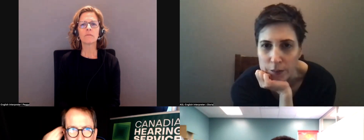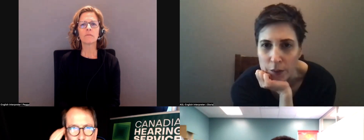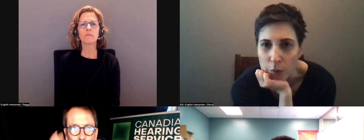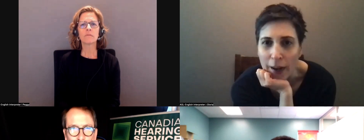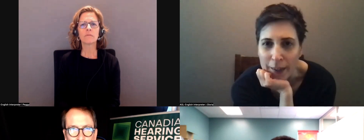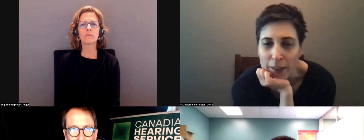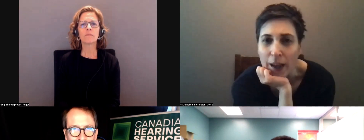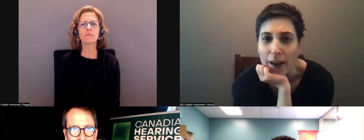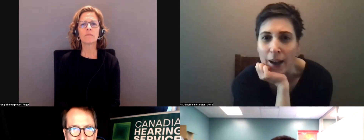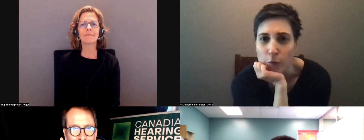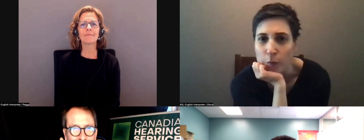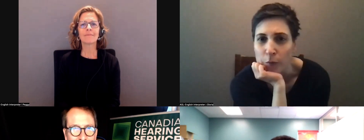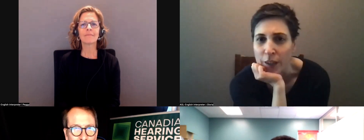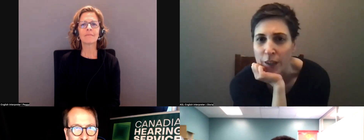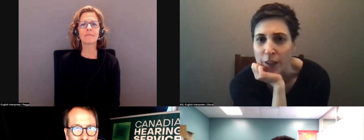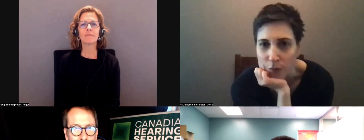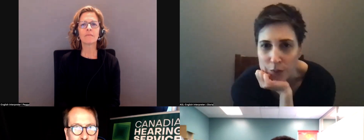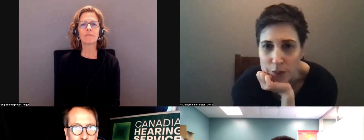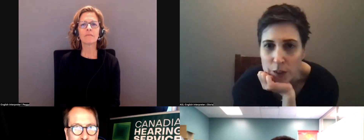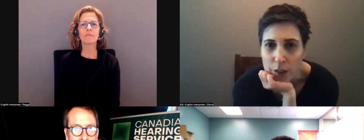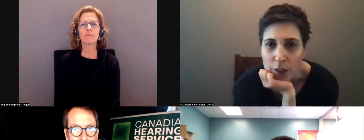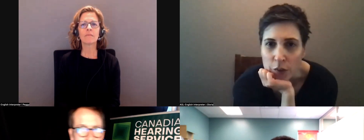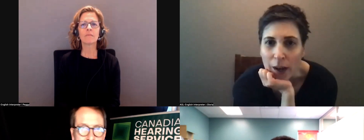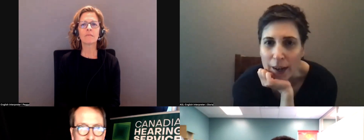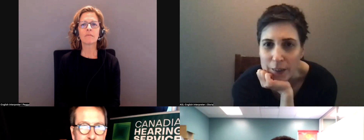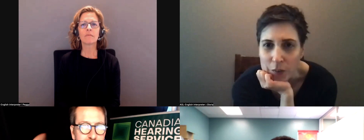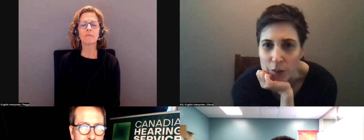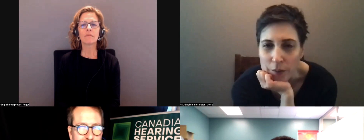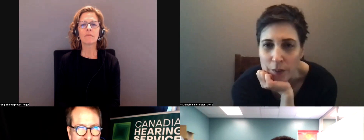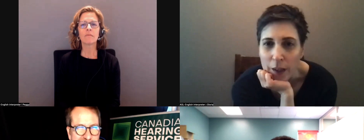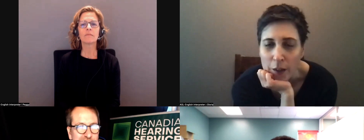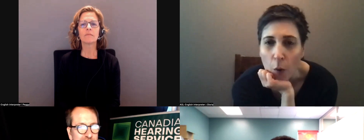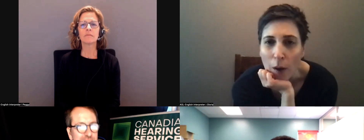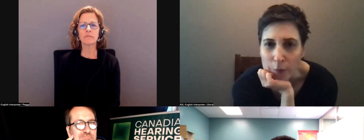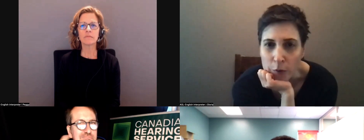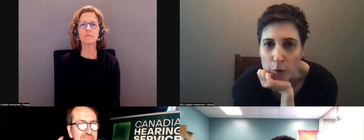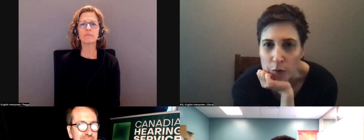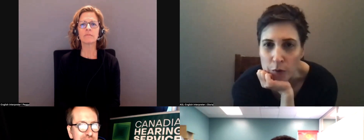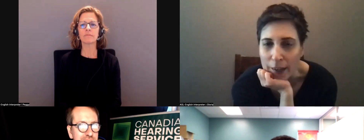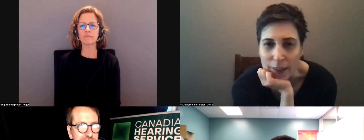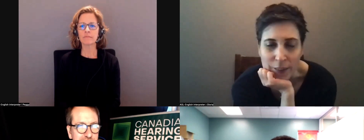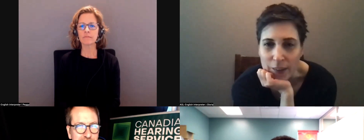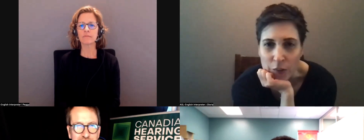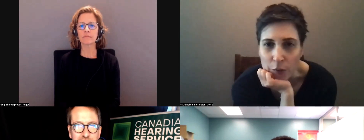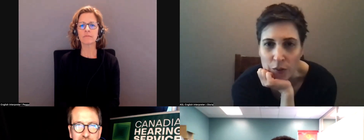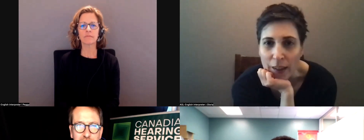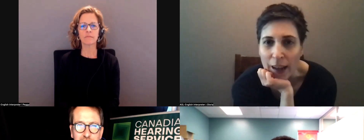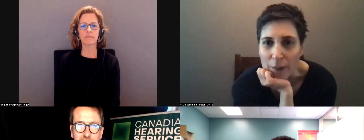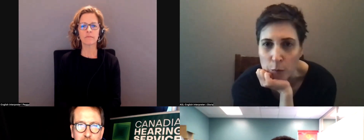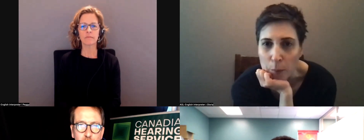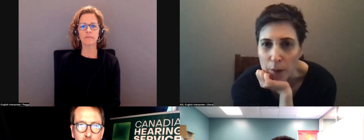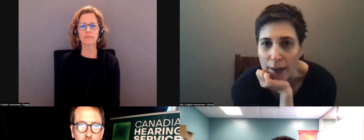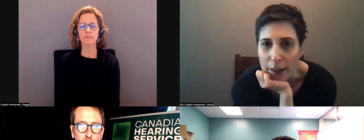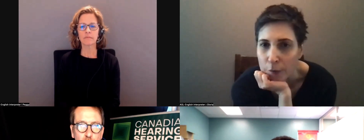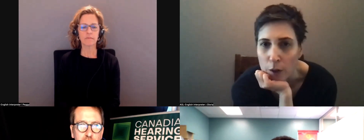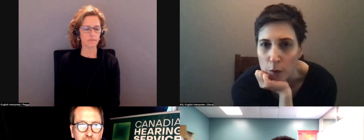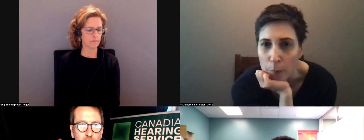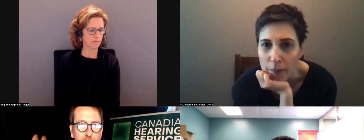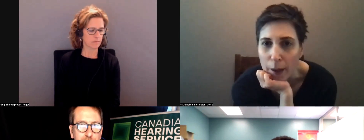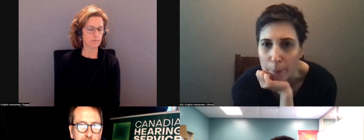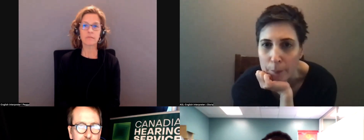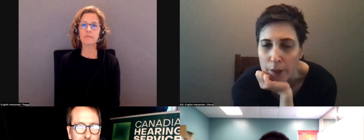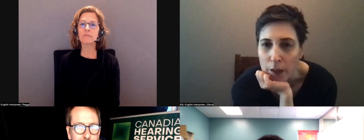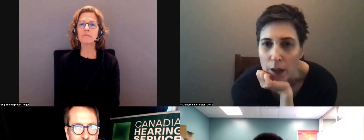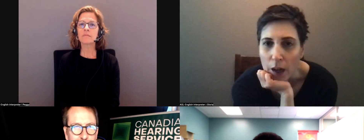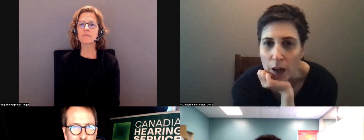And, I have room for 10 students. So how to sort of go after those 8, let's say, students that haven't replied, how to follow up